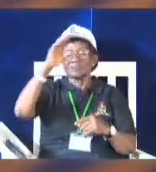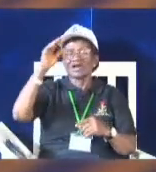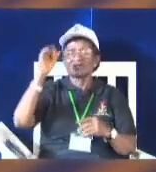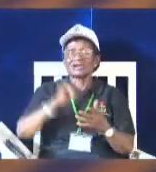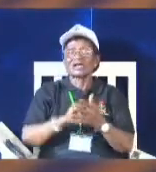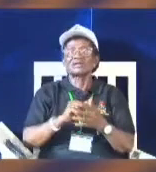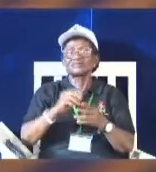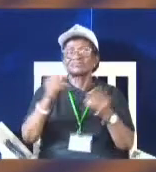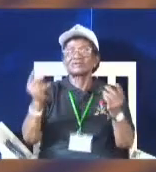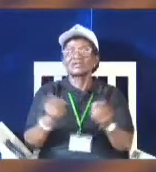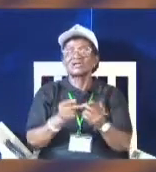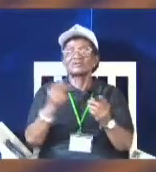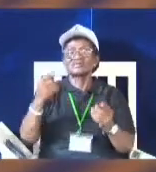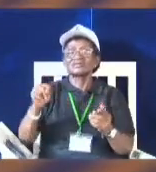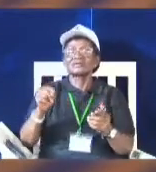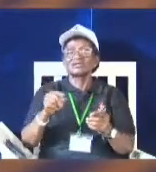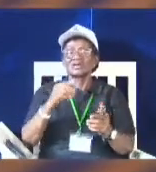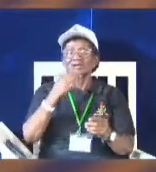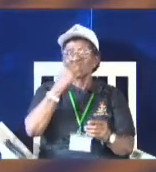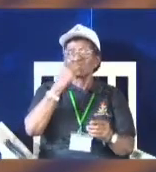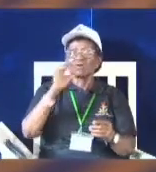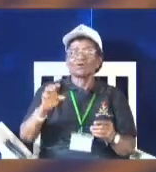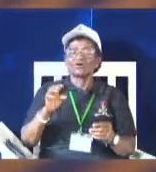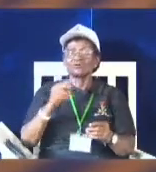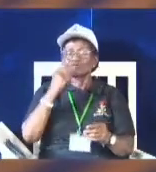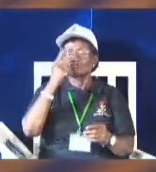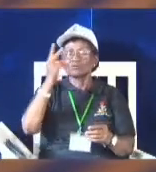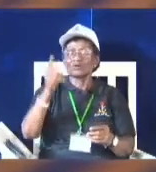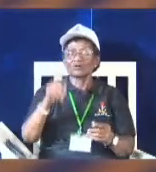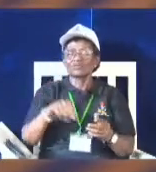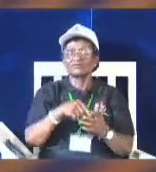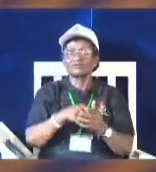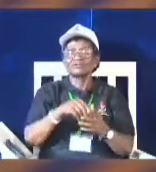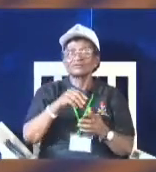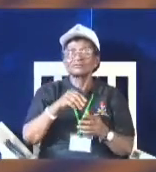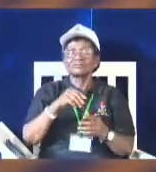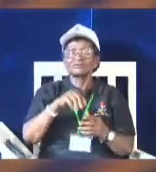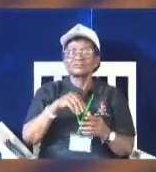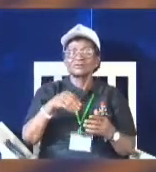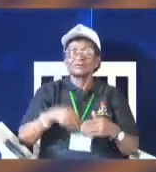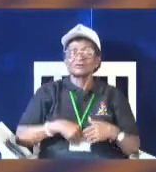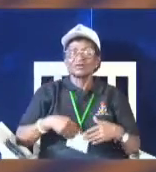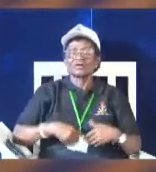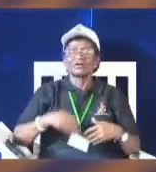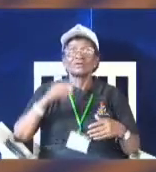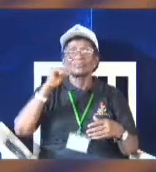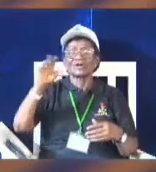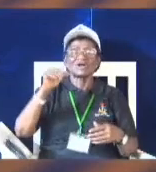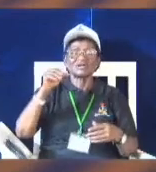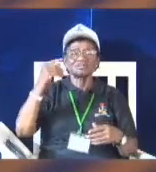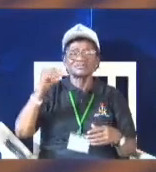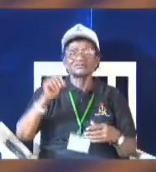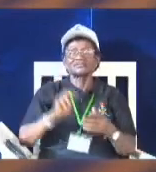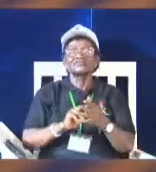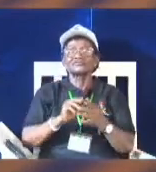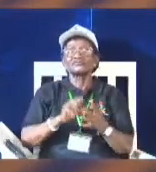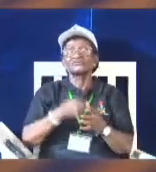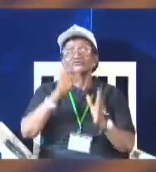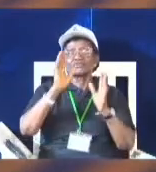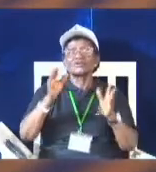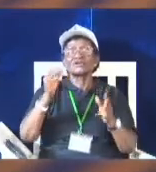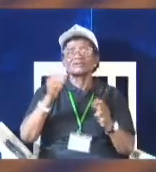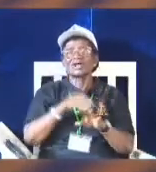saw this young man, the last one left, student at the University of